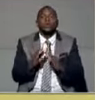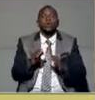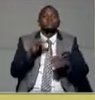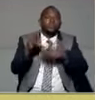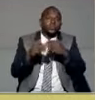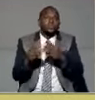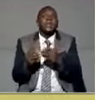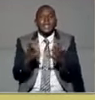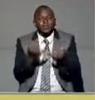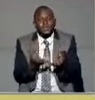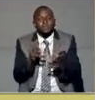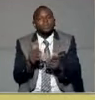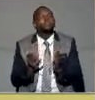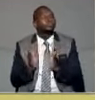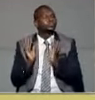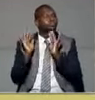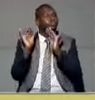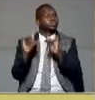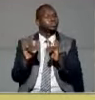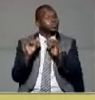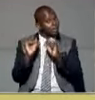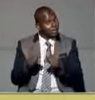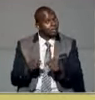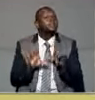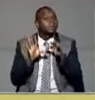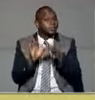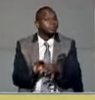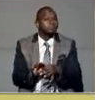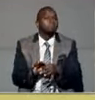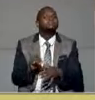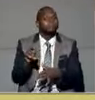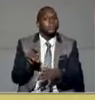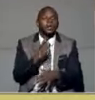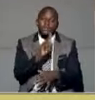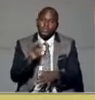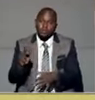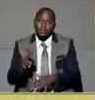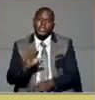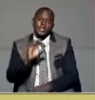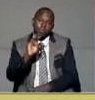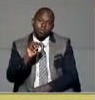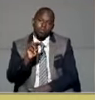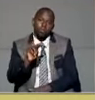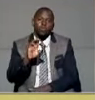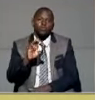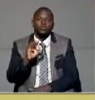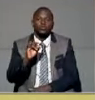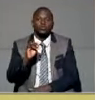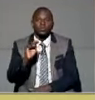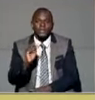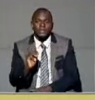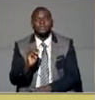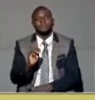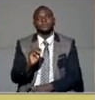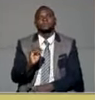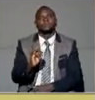pilgrims to come from all over, those who can, to join us at the commemoration on Saturday in Michuini.